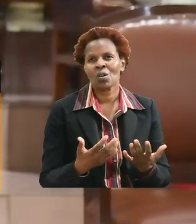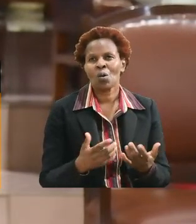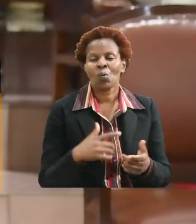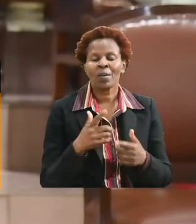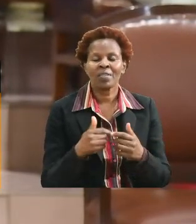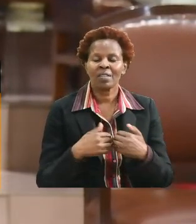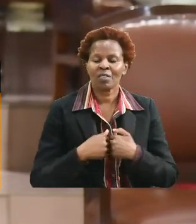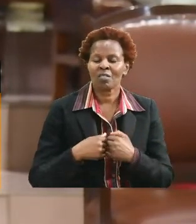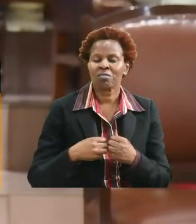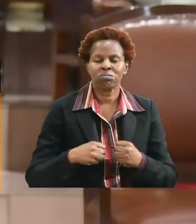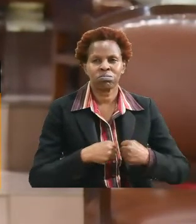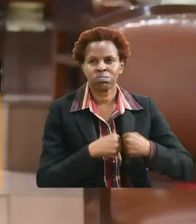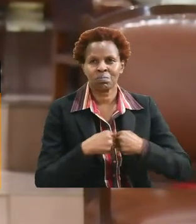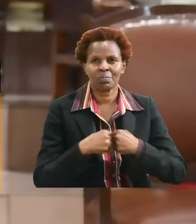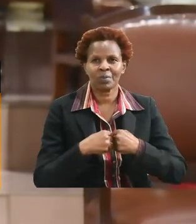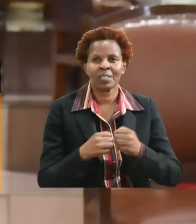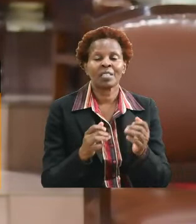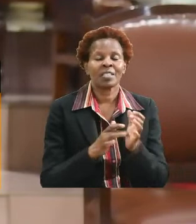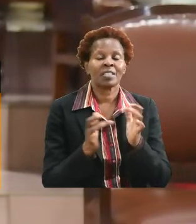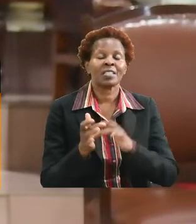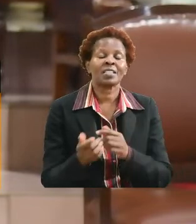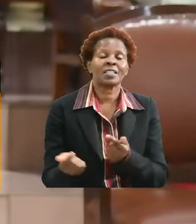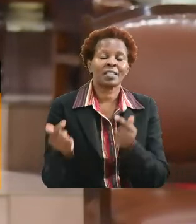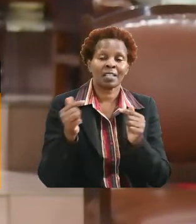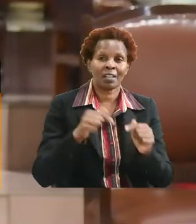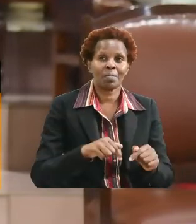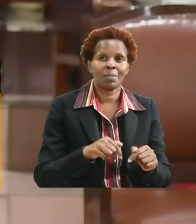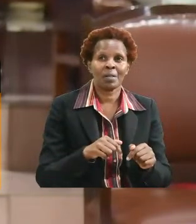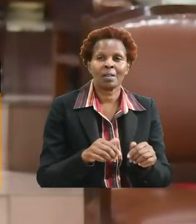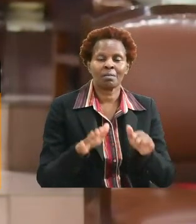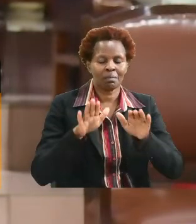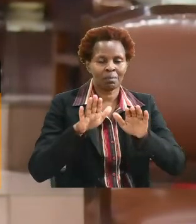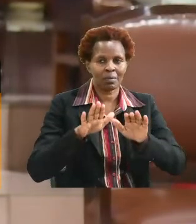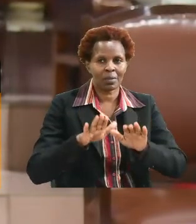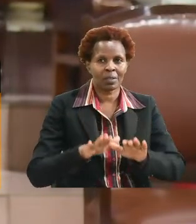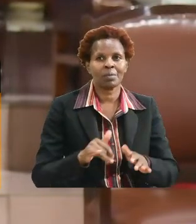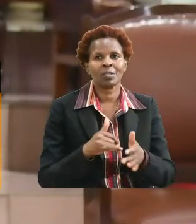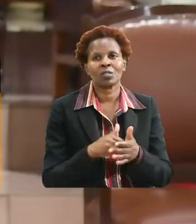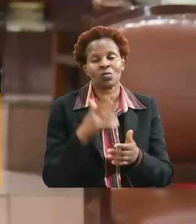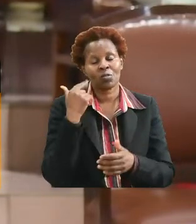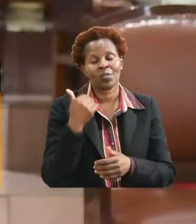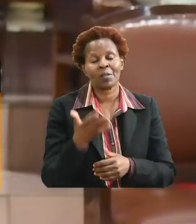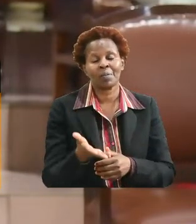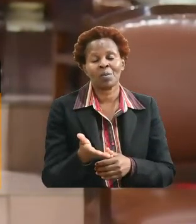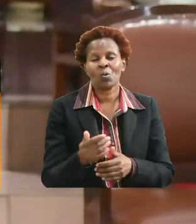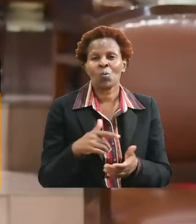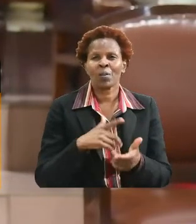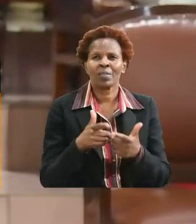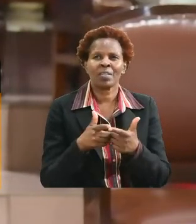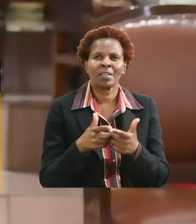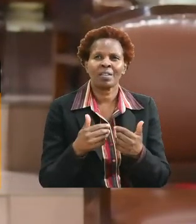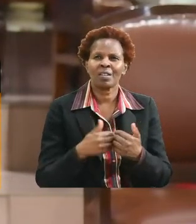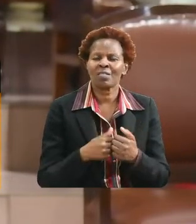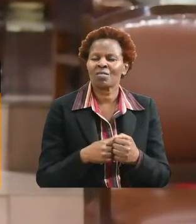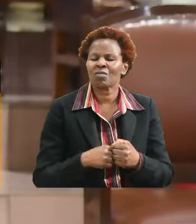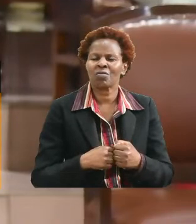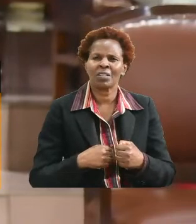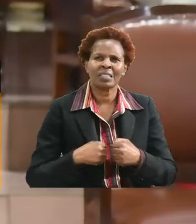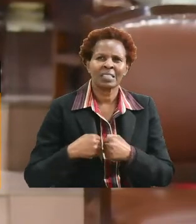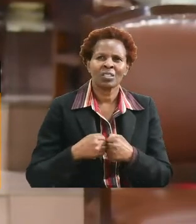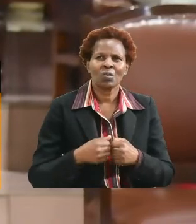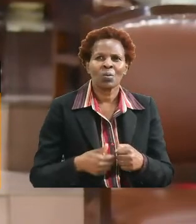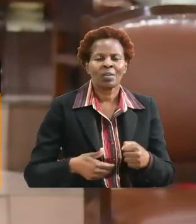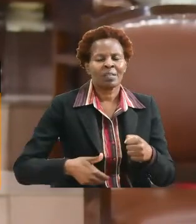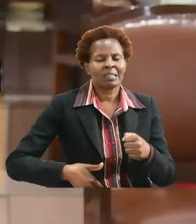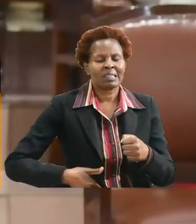a storm, Jesus calmed the storm for them. Anytime they went through situations of hunger,